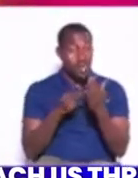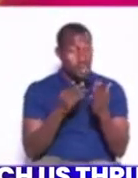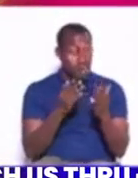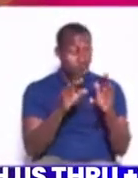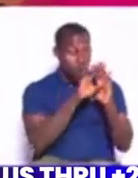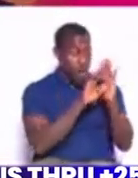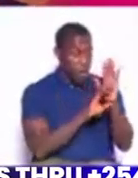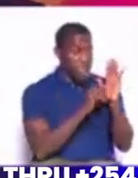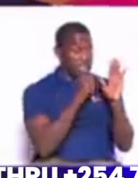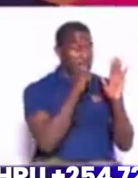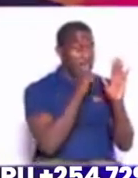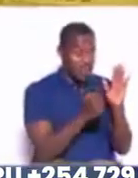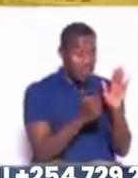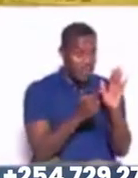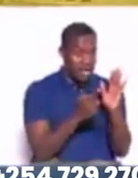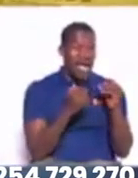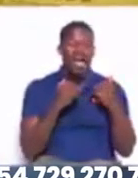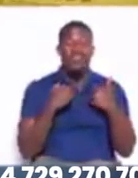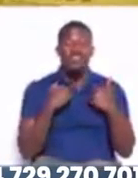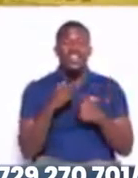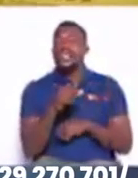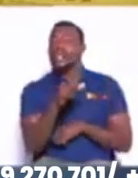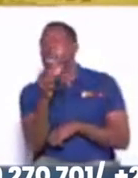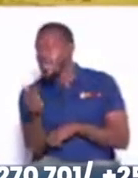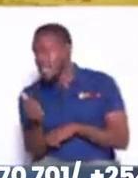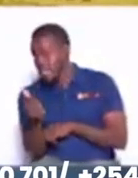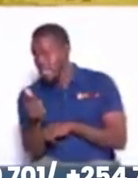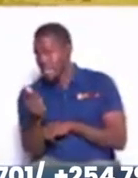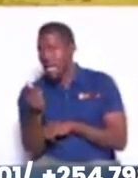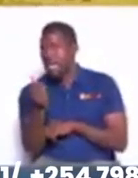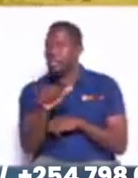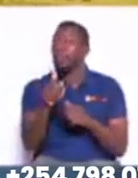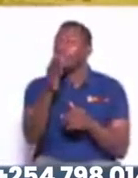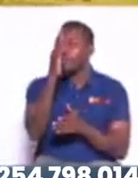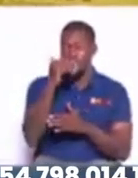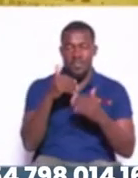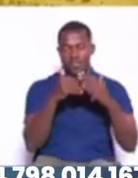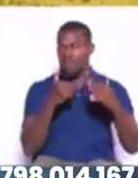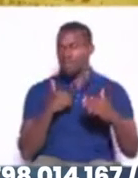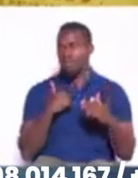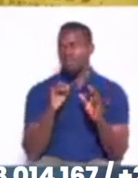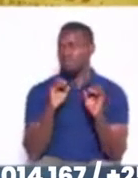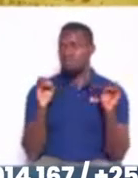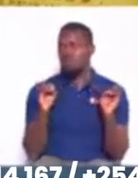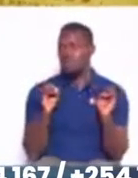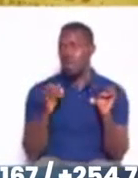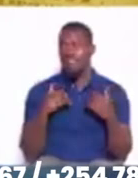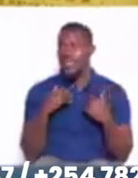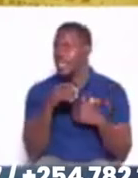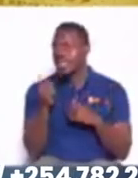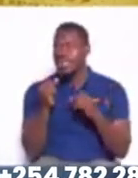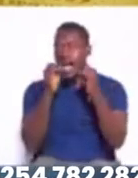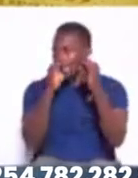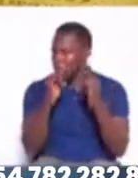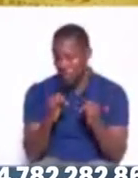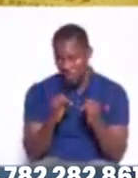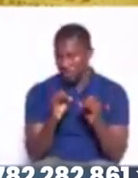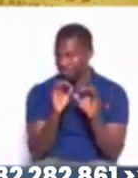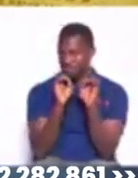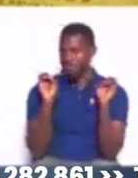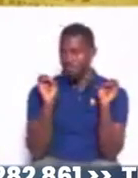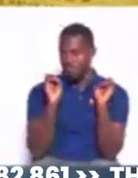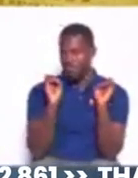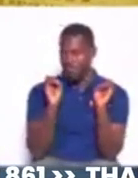image. At a time when the name of Jesus is taken in vain, at a time when that lovely name of